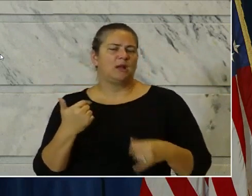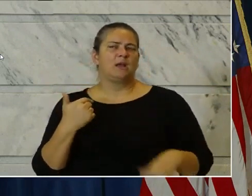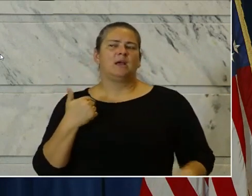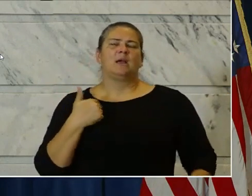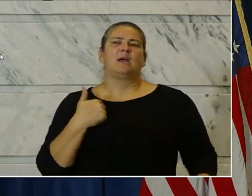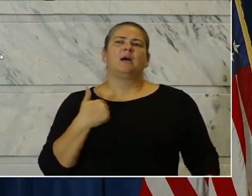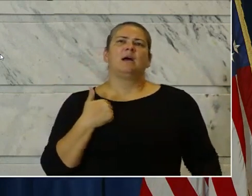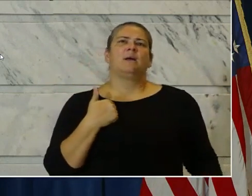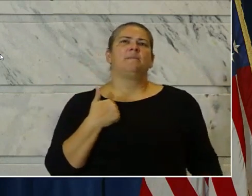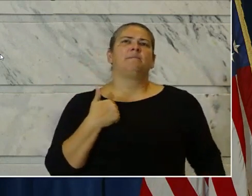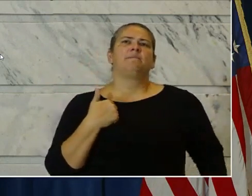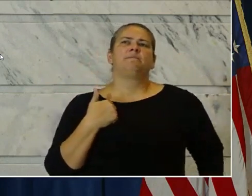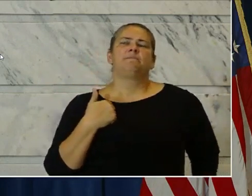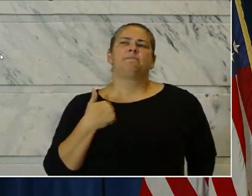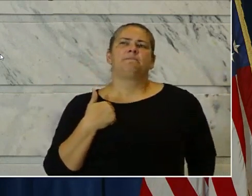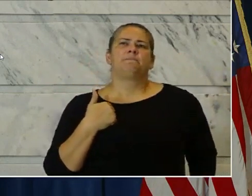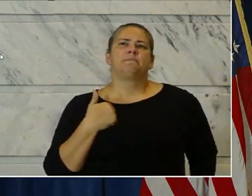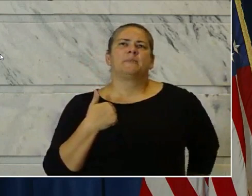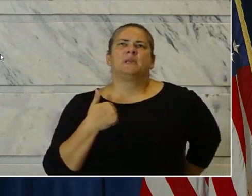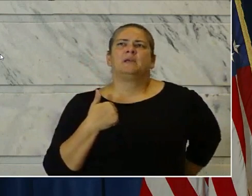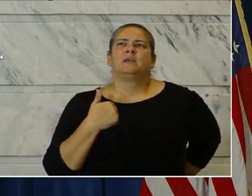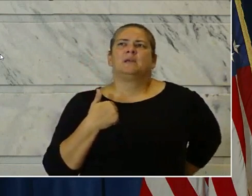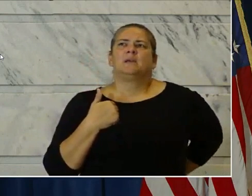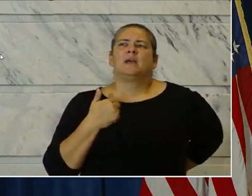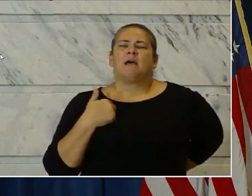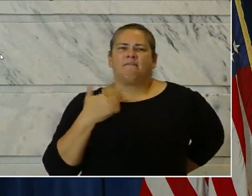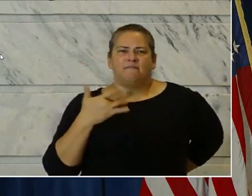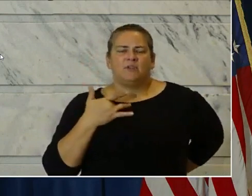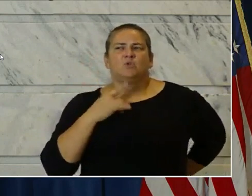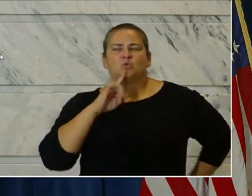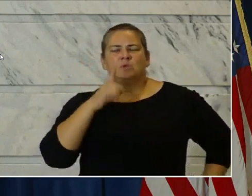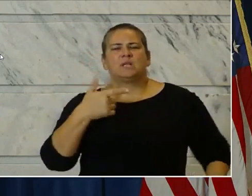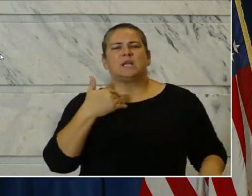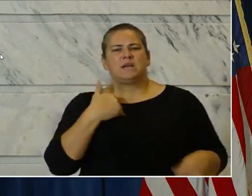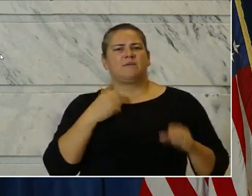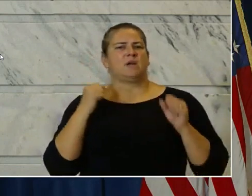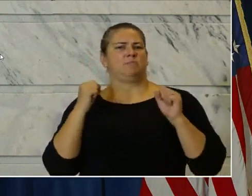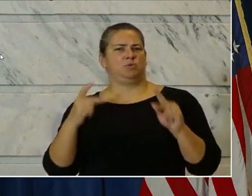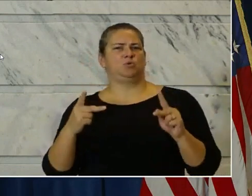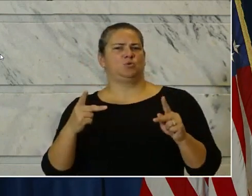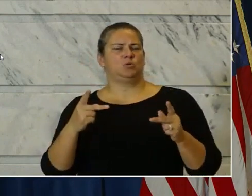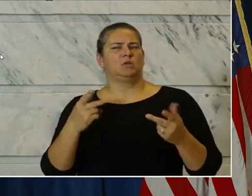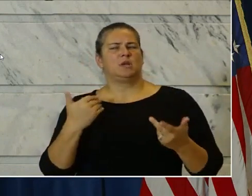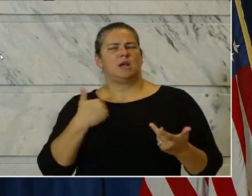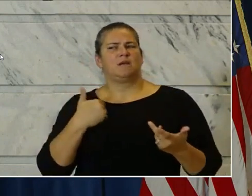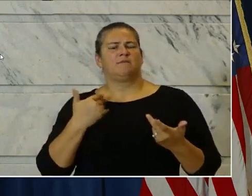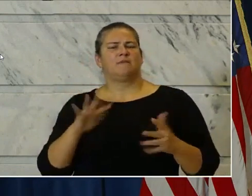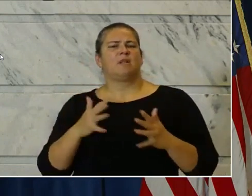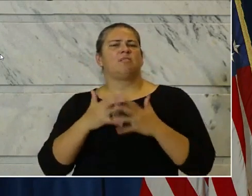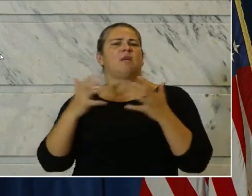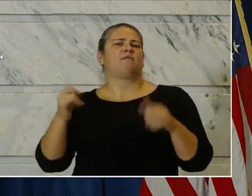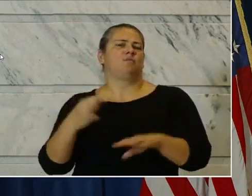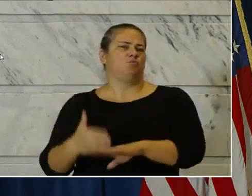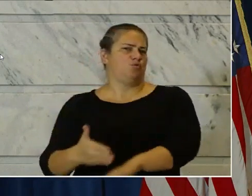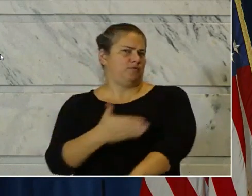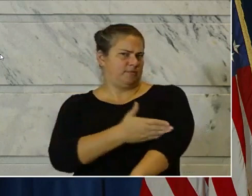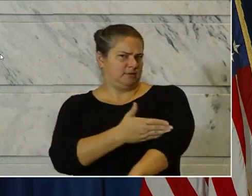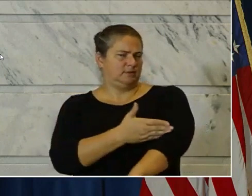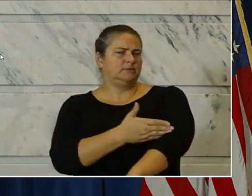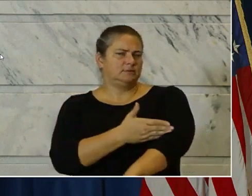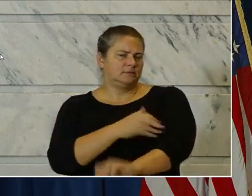that there is certainly the opportunity for significant improvement in our processes